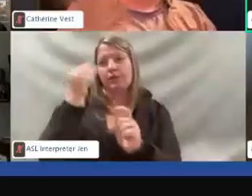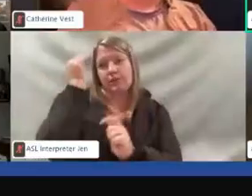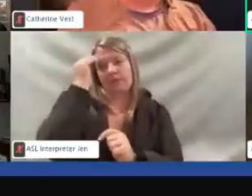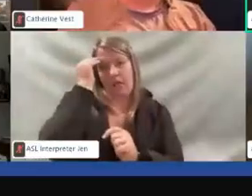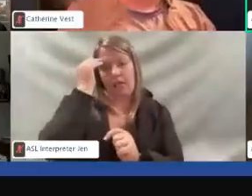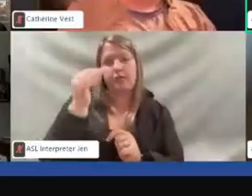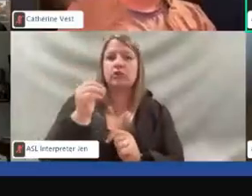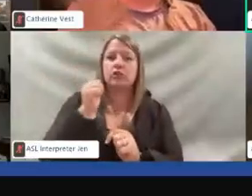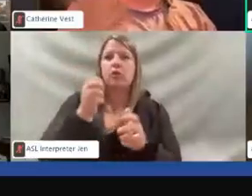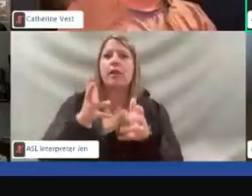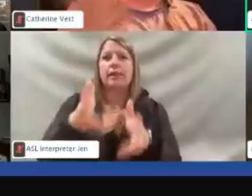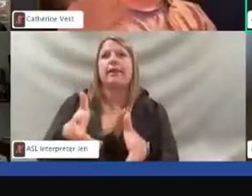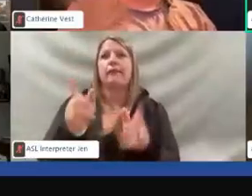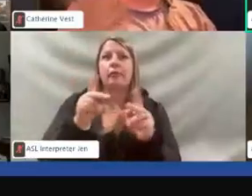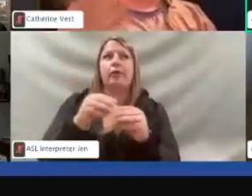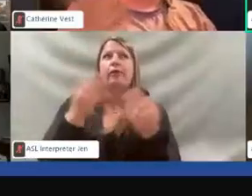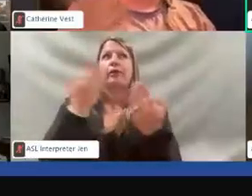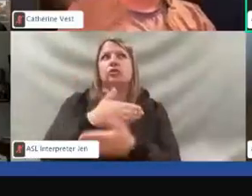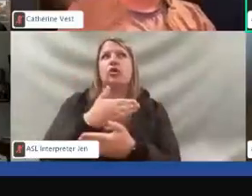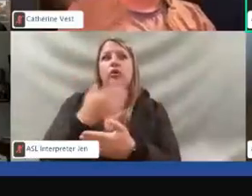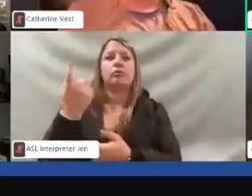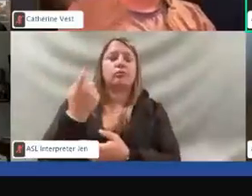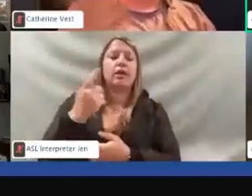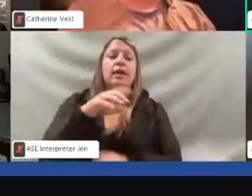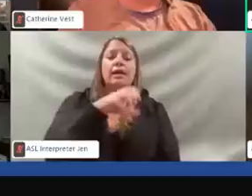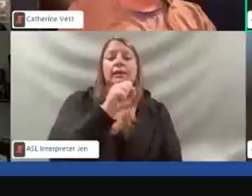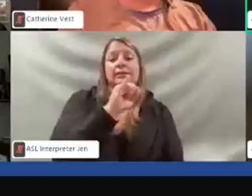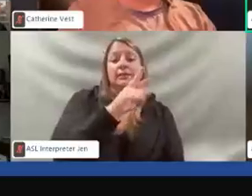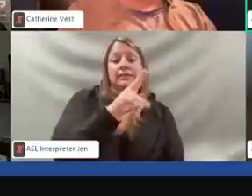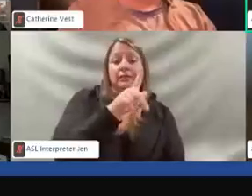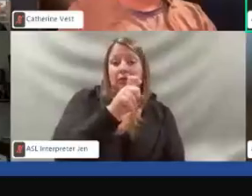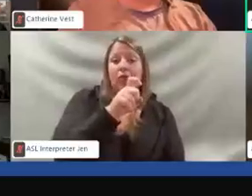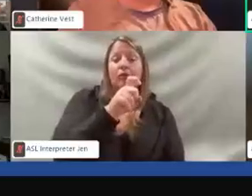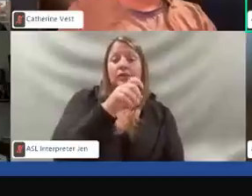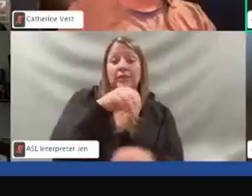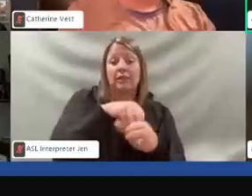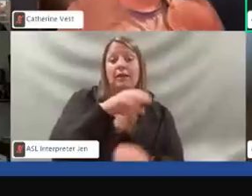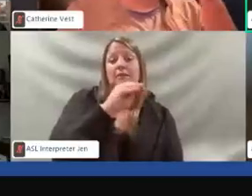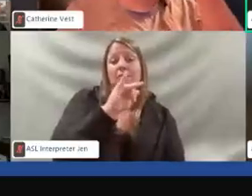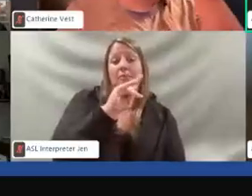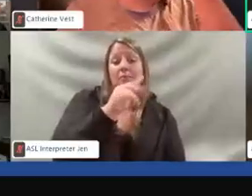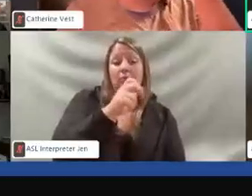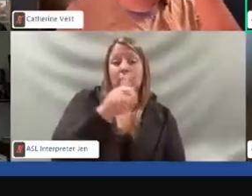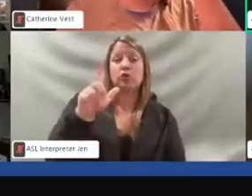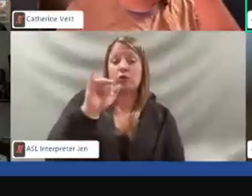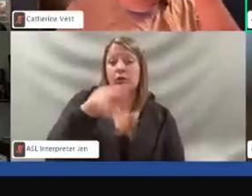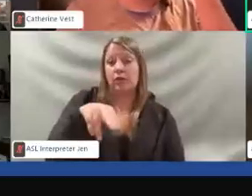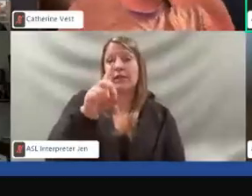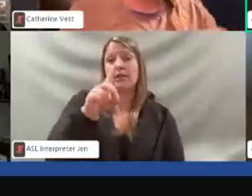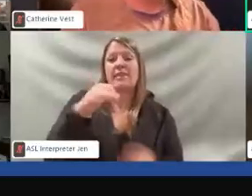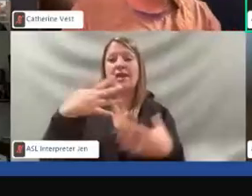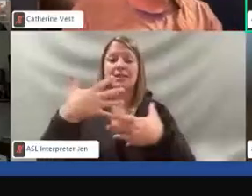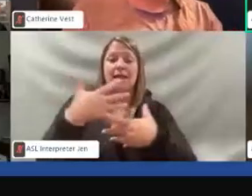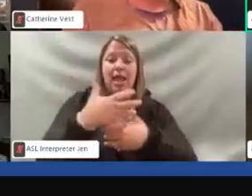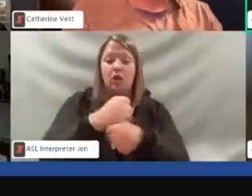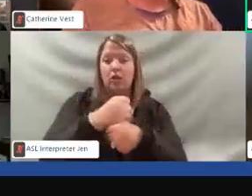so that I don't leave people in the dark. So SICL is located in Mitchell, Indiana, and SICL is an acronym because